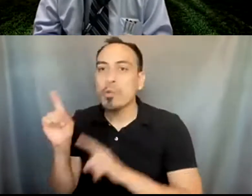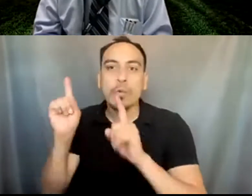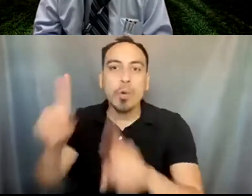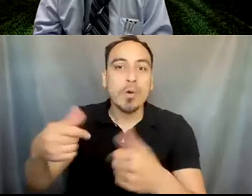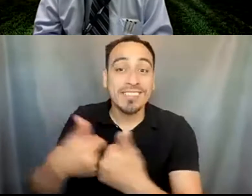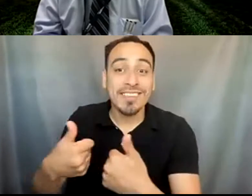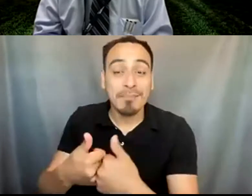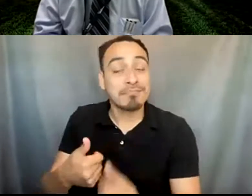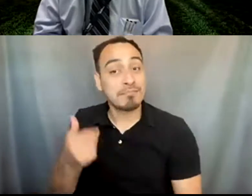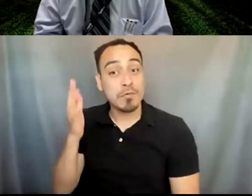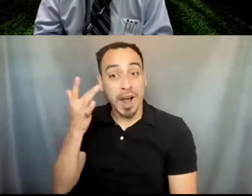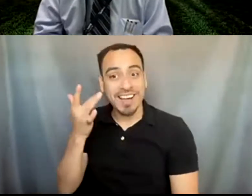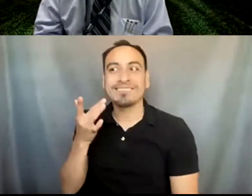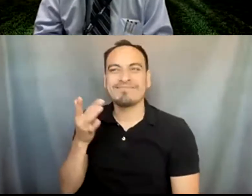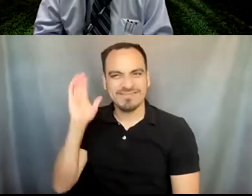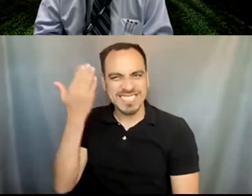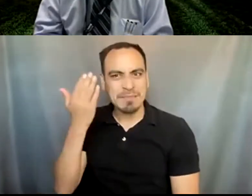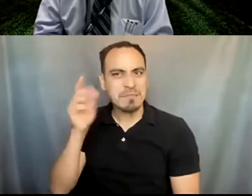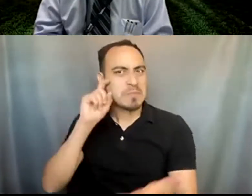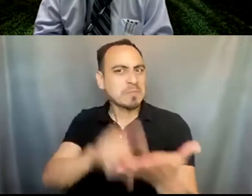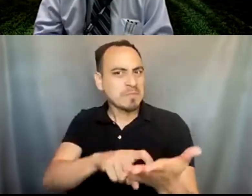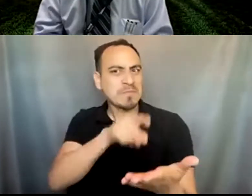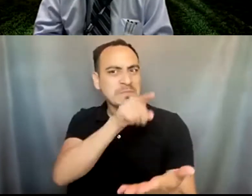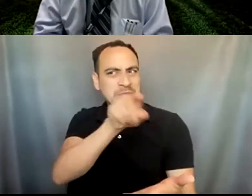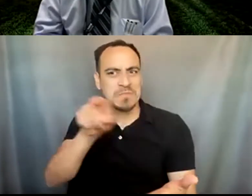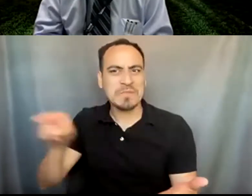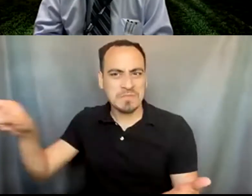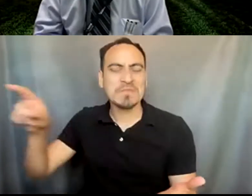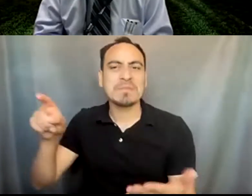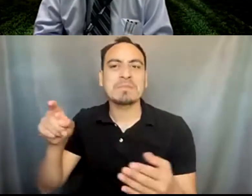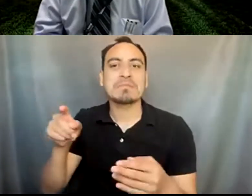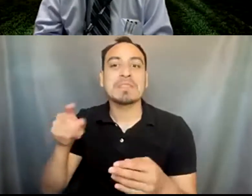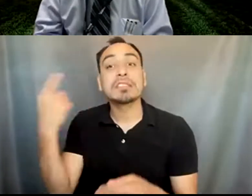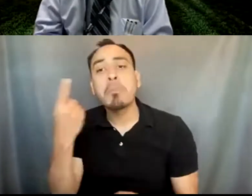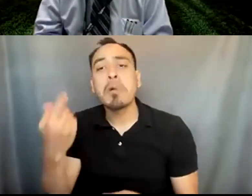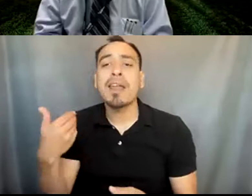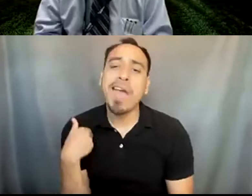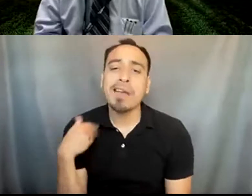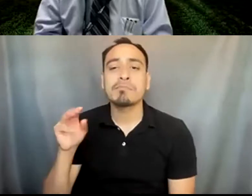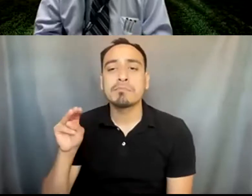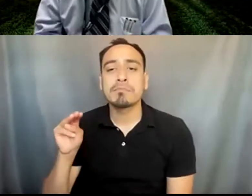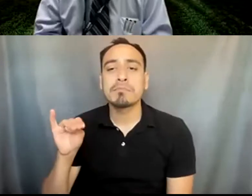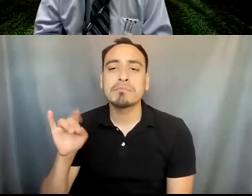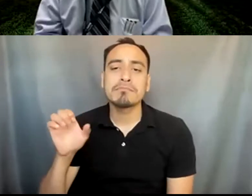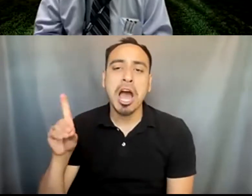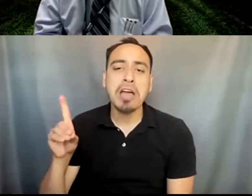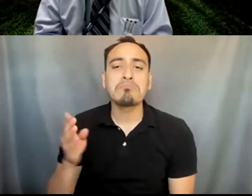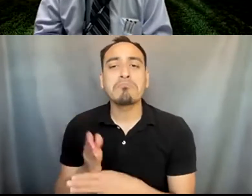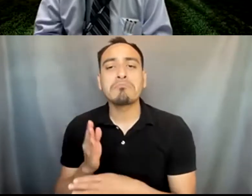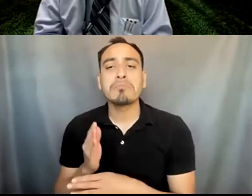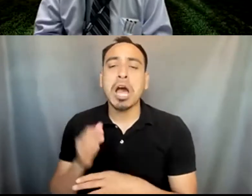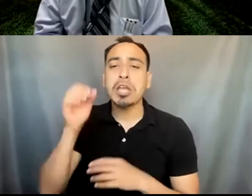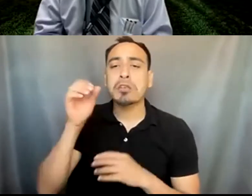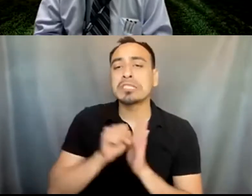cases that come to our attention, it is because somebody had mild symptoms and so they didn't think anything about